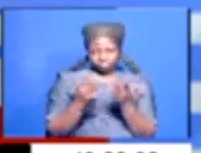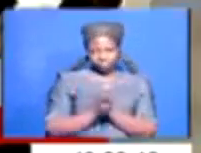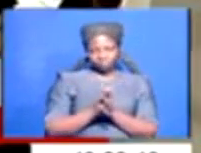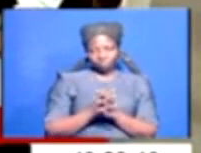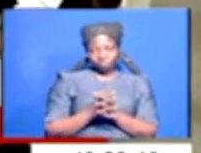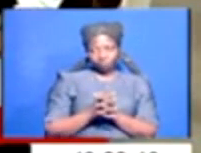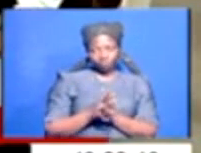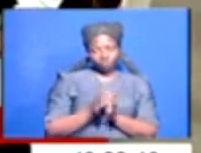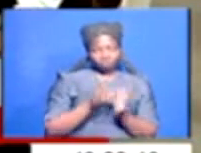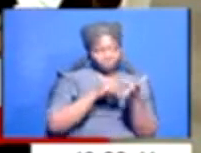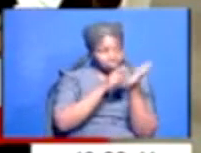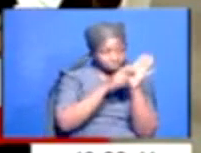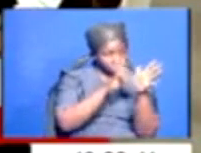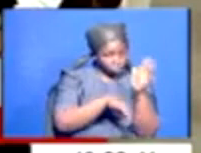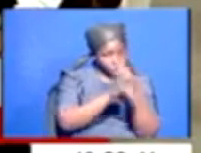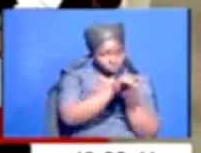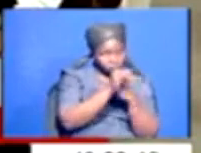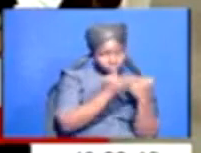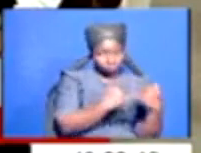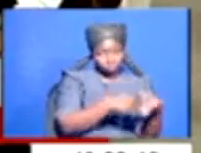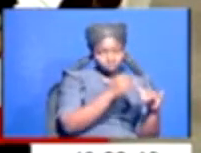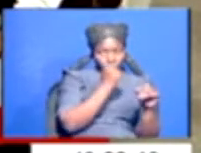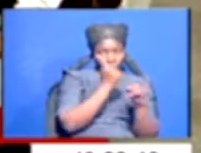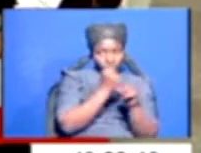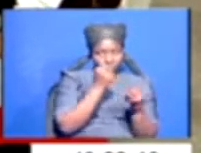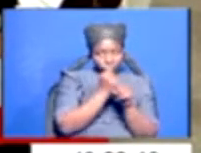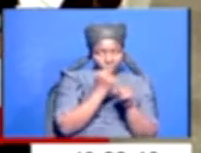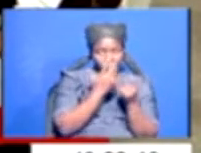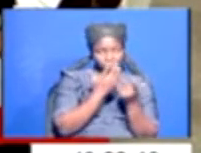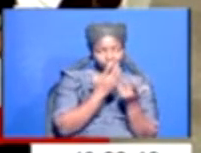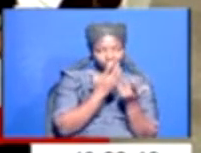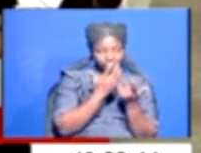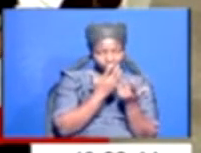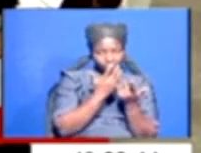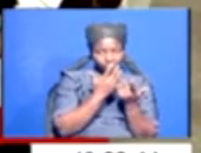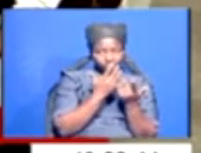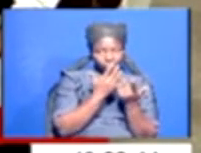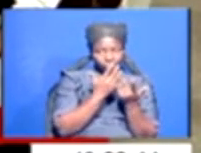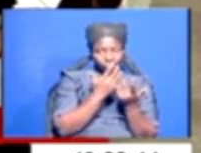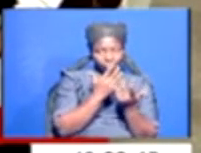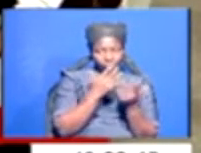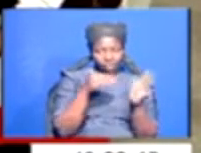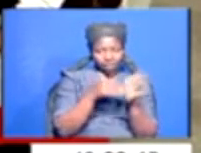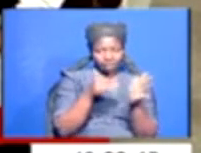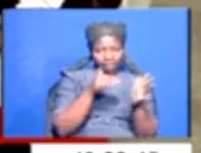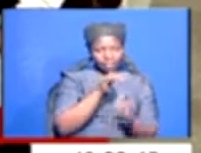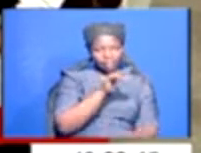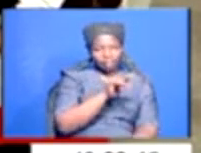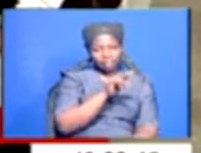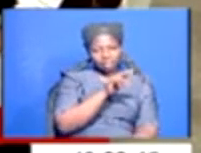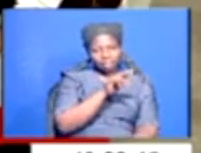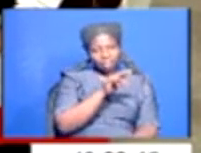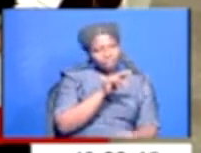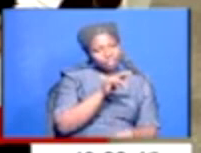are trying to, you know, try work against the resistance using that band. Yes. Uh-huh. Yeah. And using that